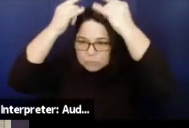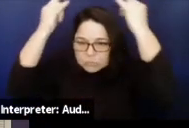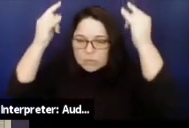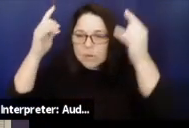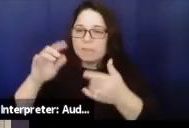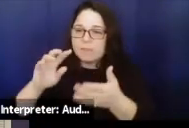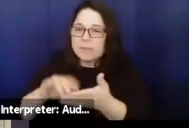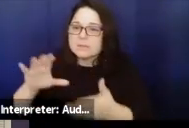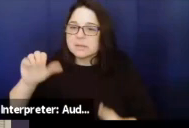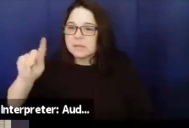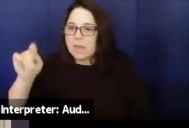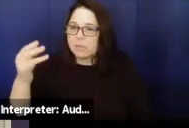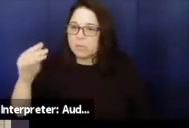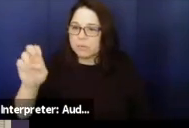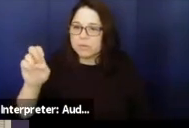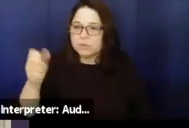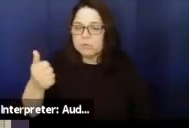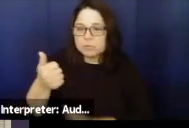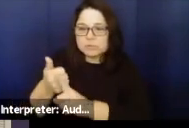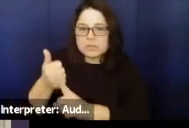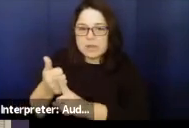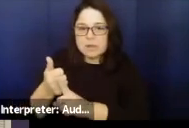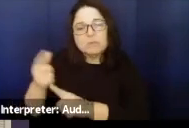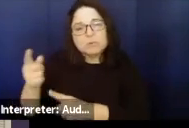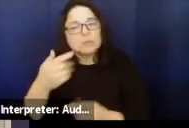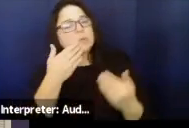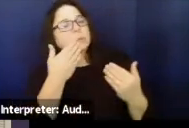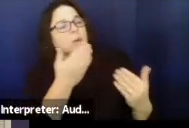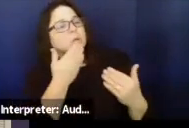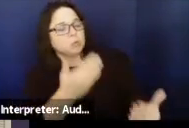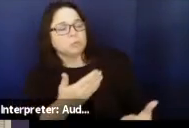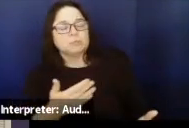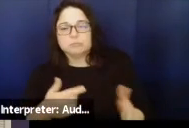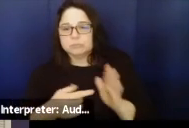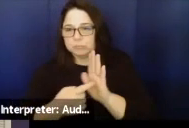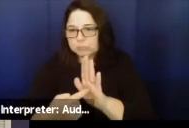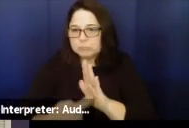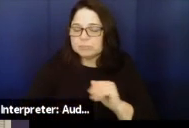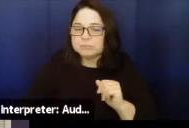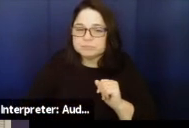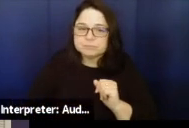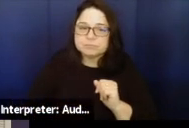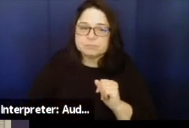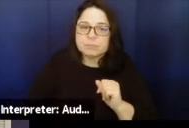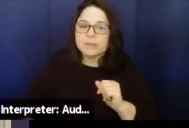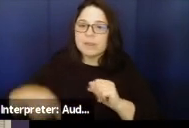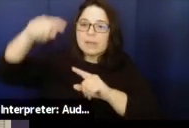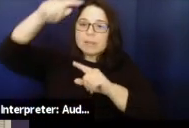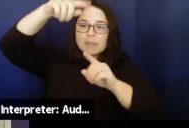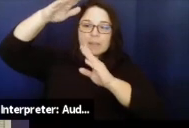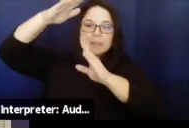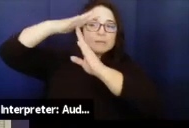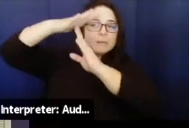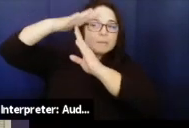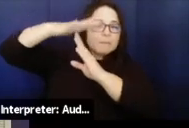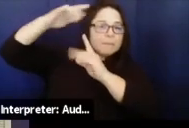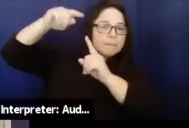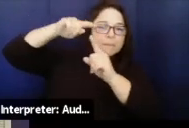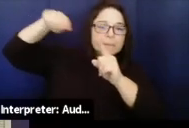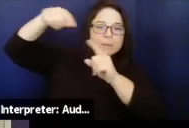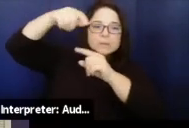personifies gratitude. In the air from the weapons-bearing arm of the League of Armed